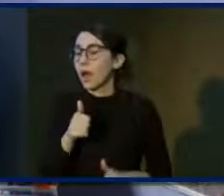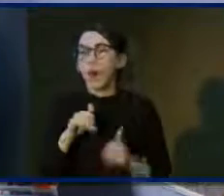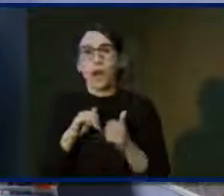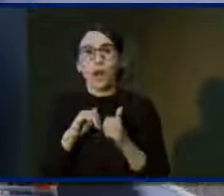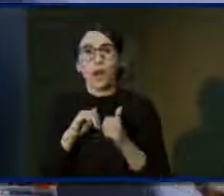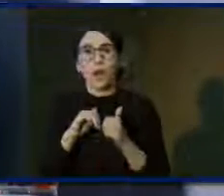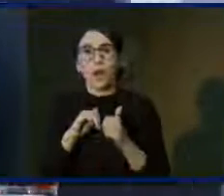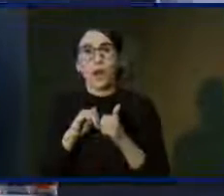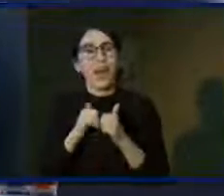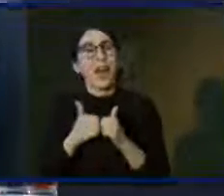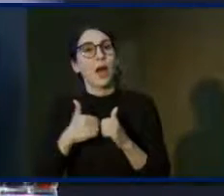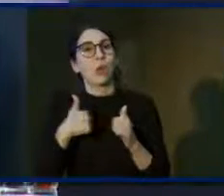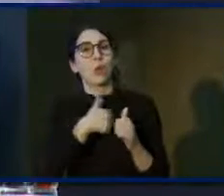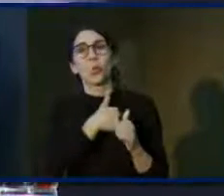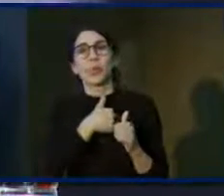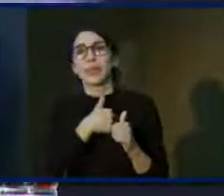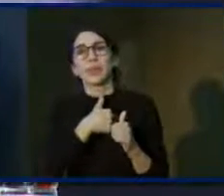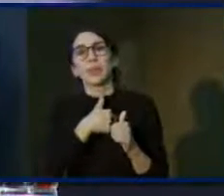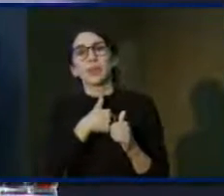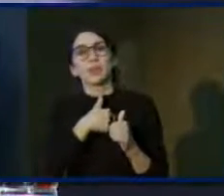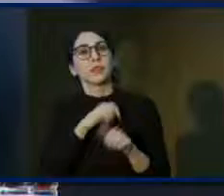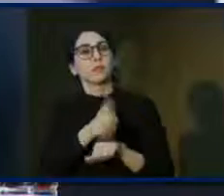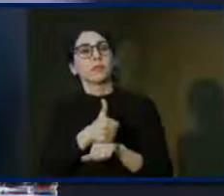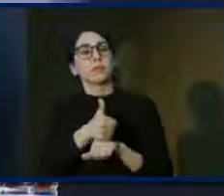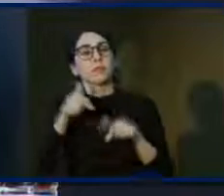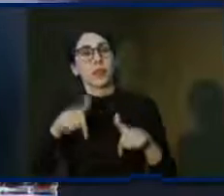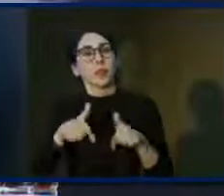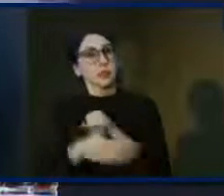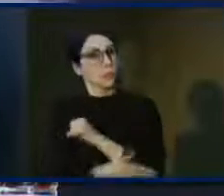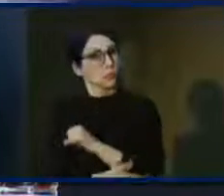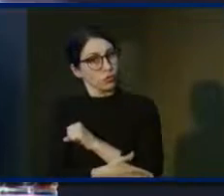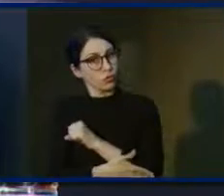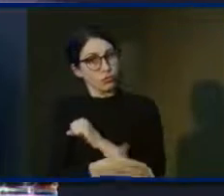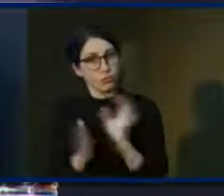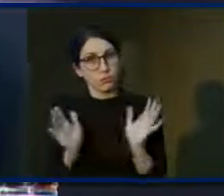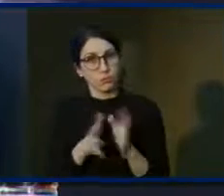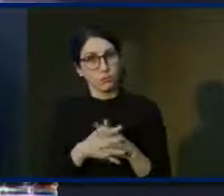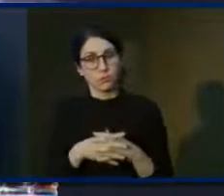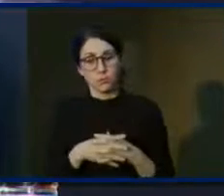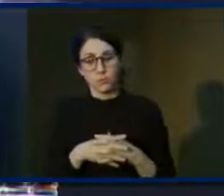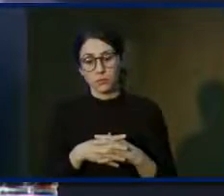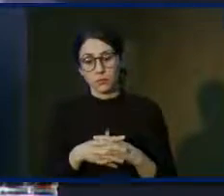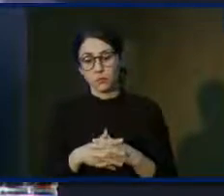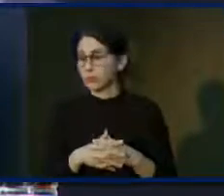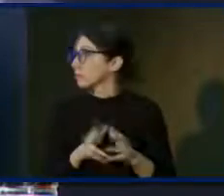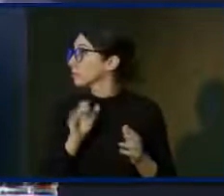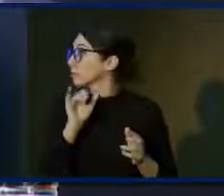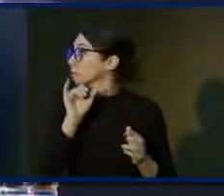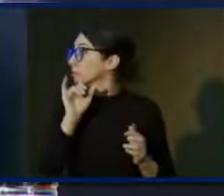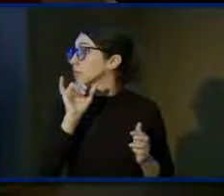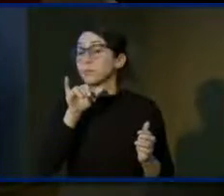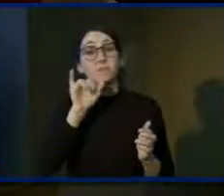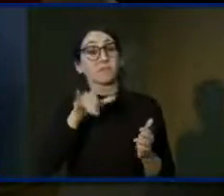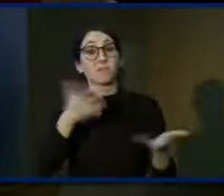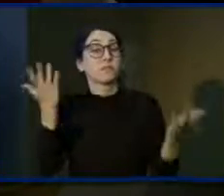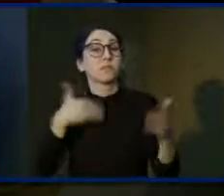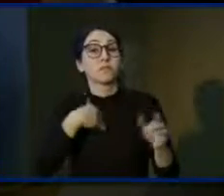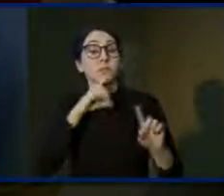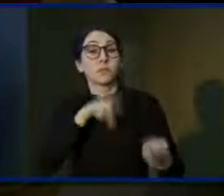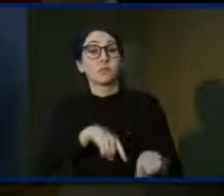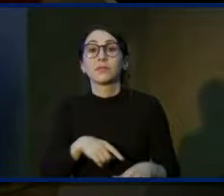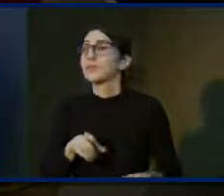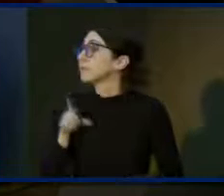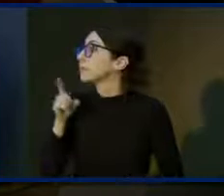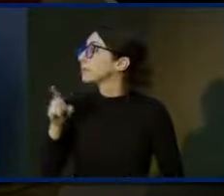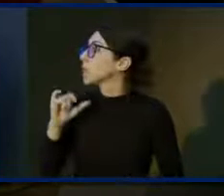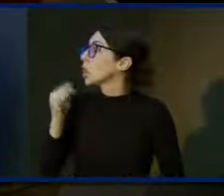gathered this country. Yeah. And so that's pretty much how I see this whole thing. Phenomenal. John,